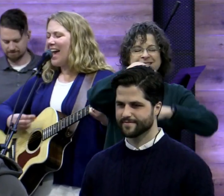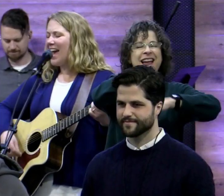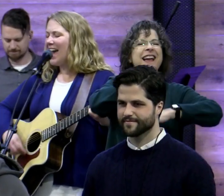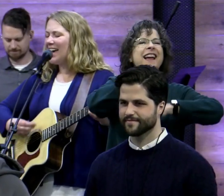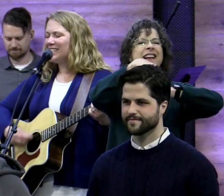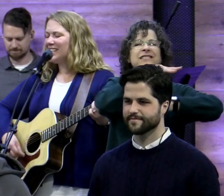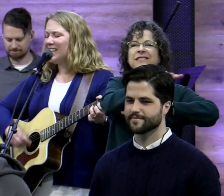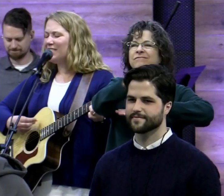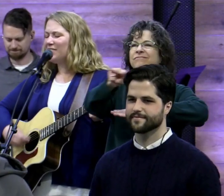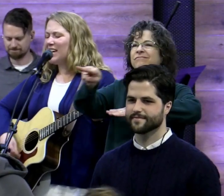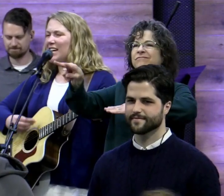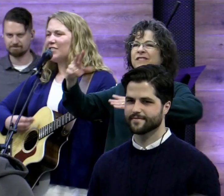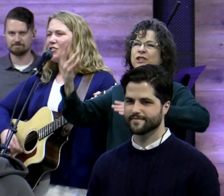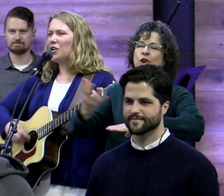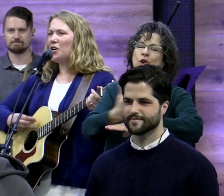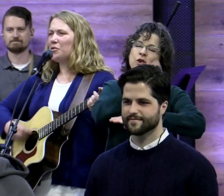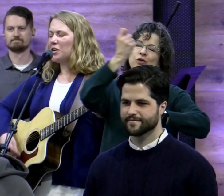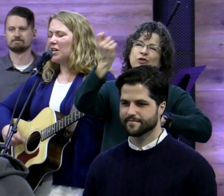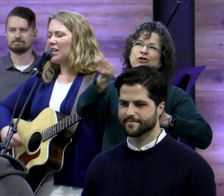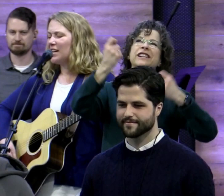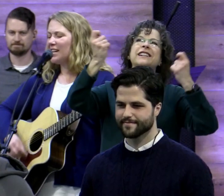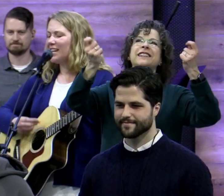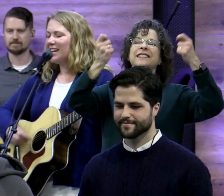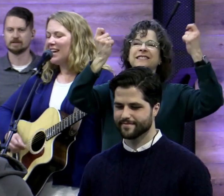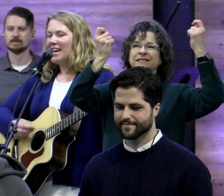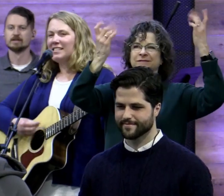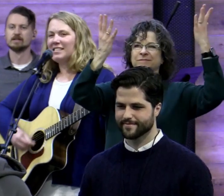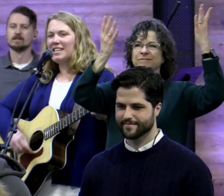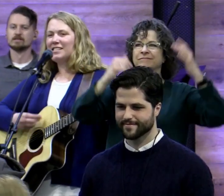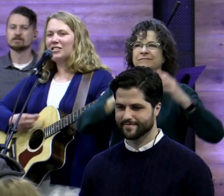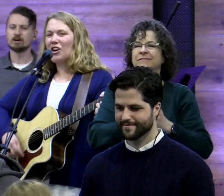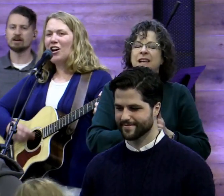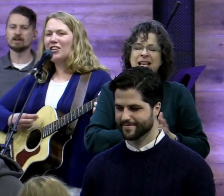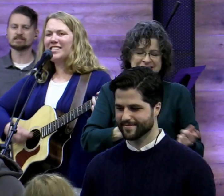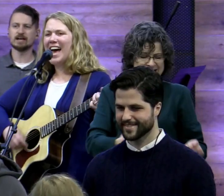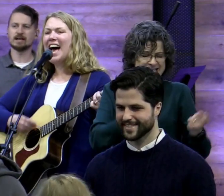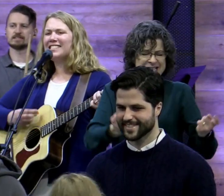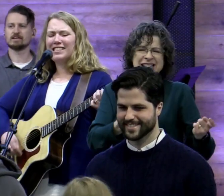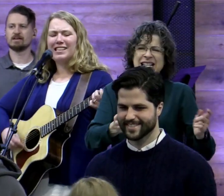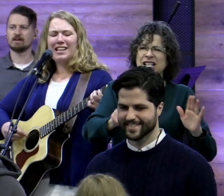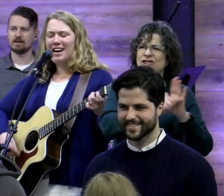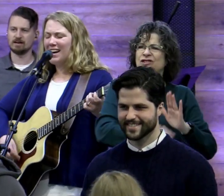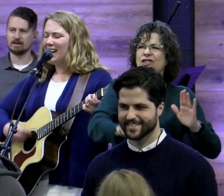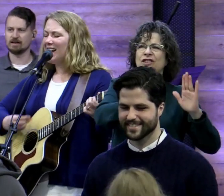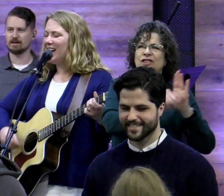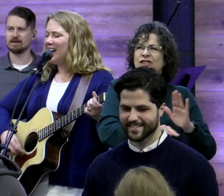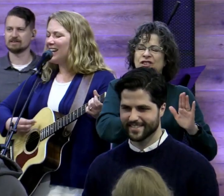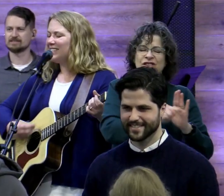Since curse has